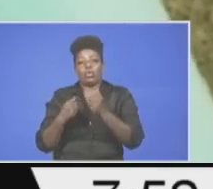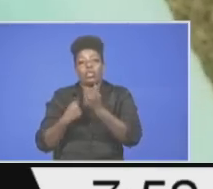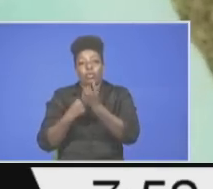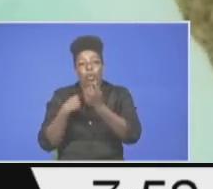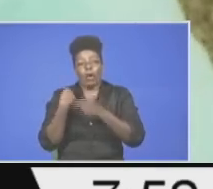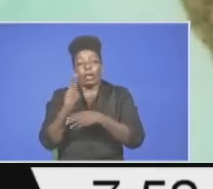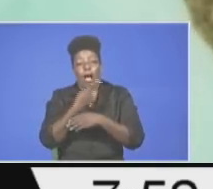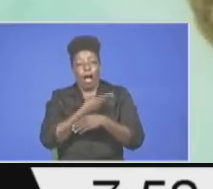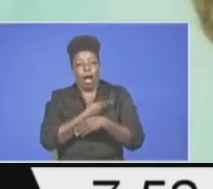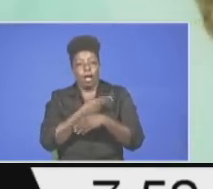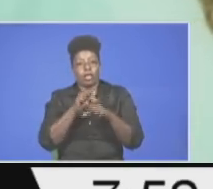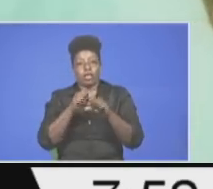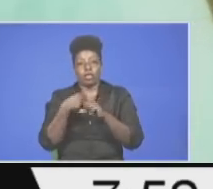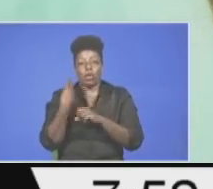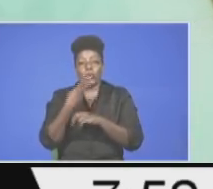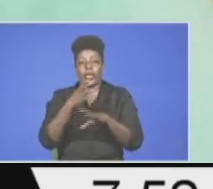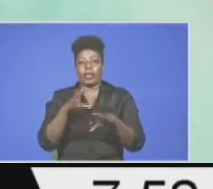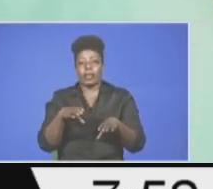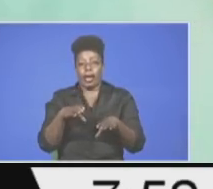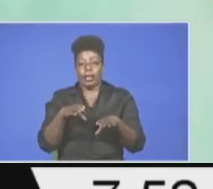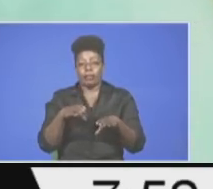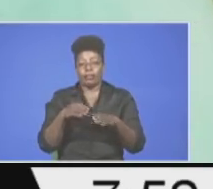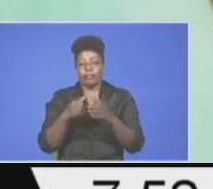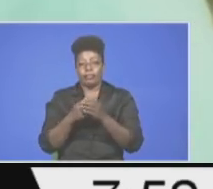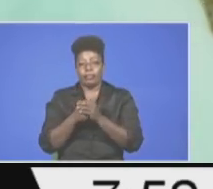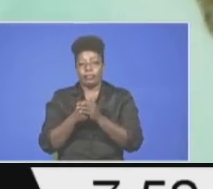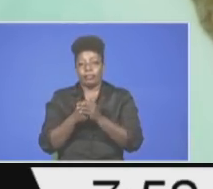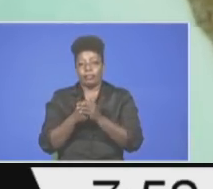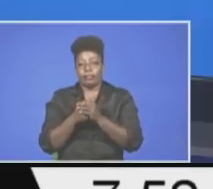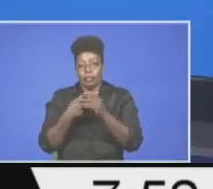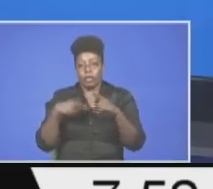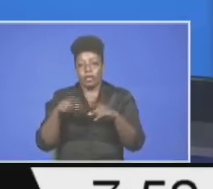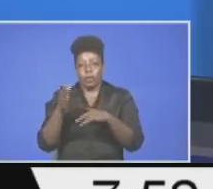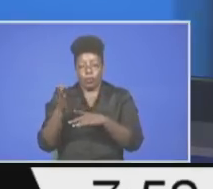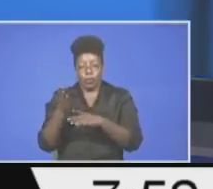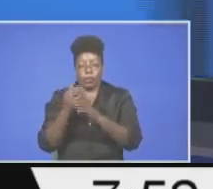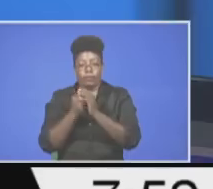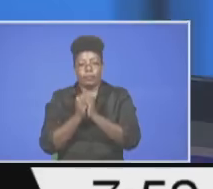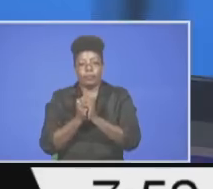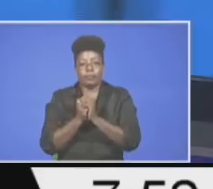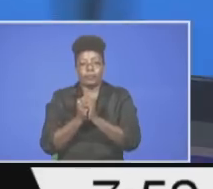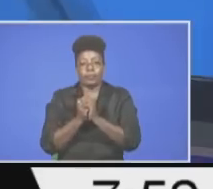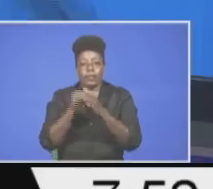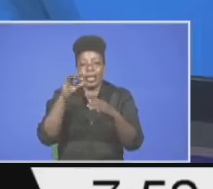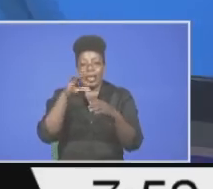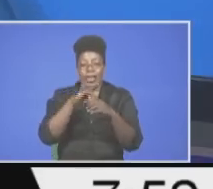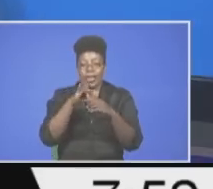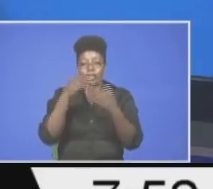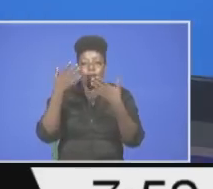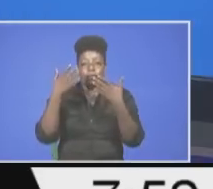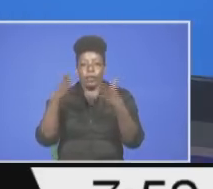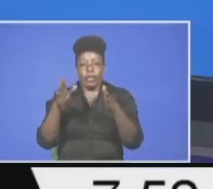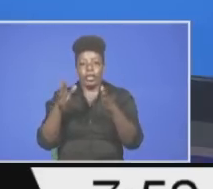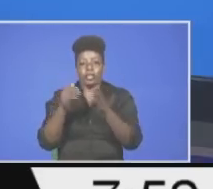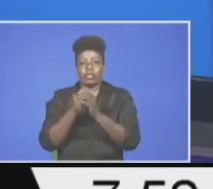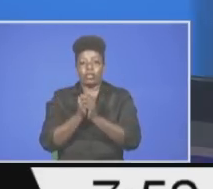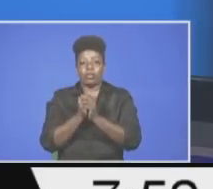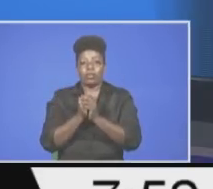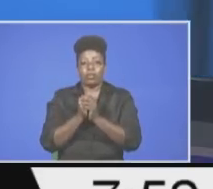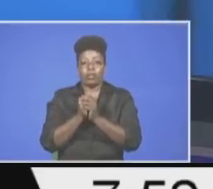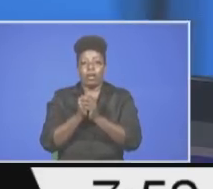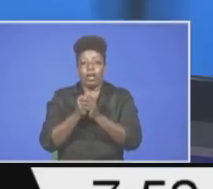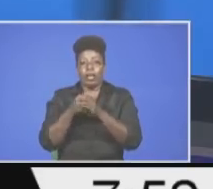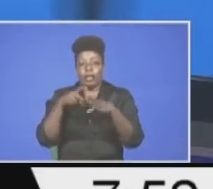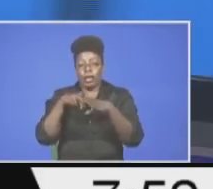us so that we can put forward our best foot. With the elections now behind them, the Bahamas Cycling